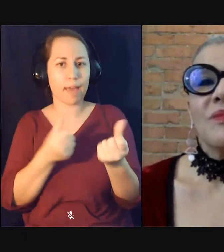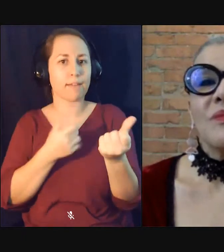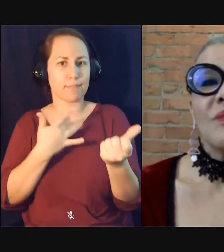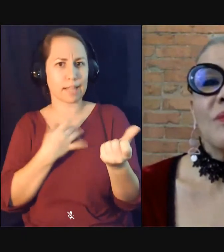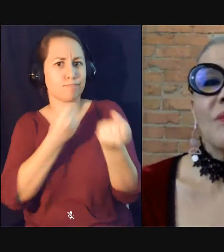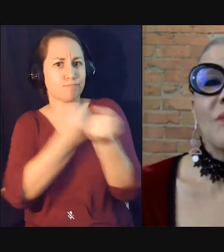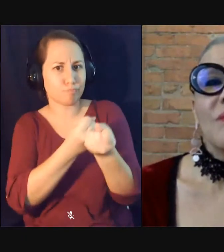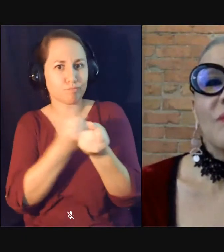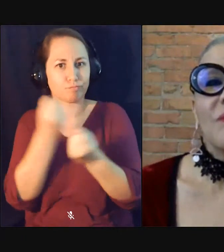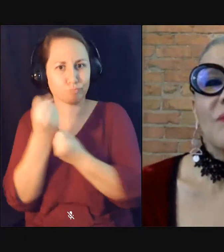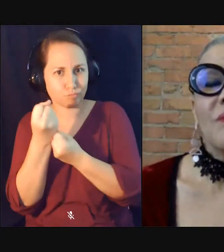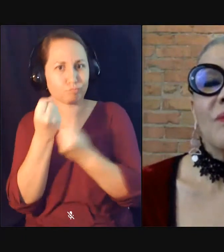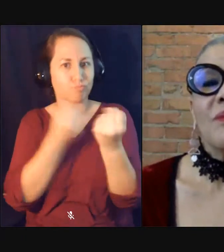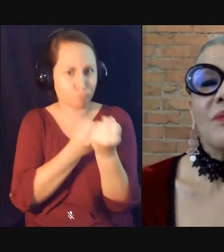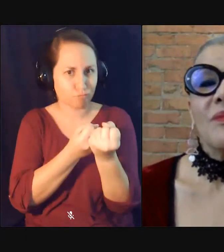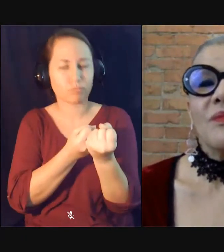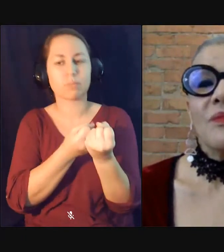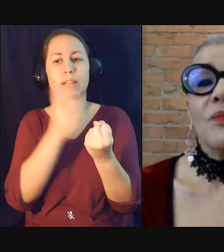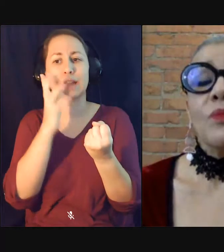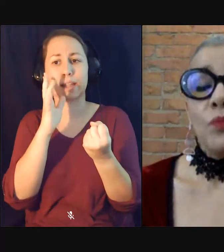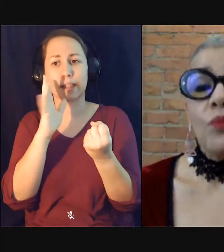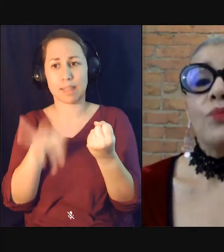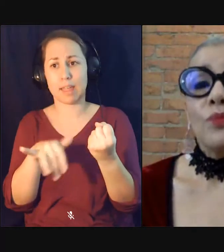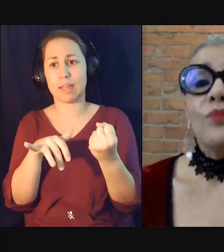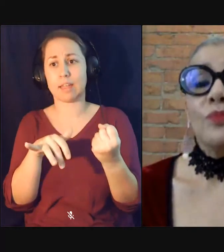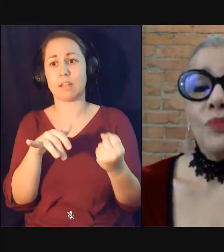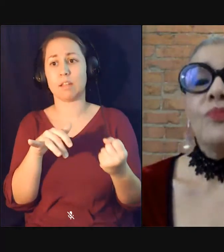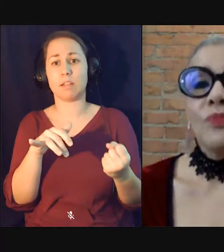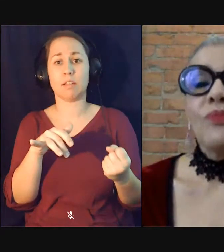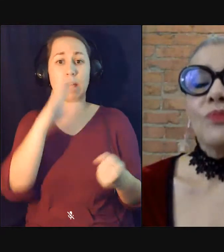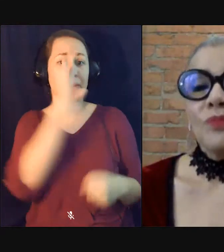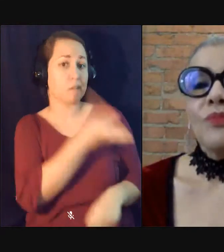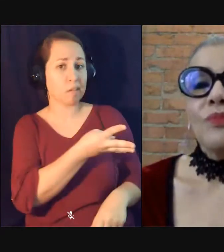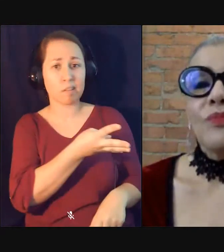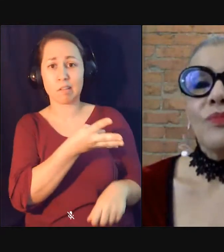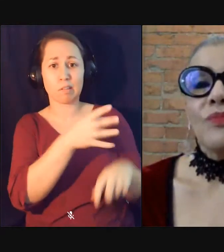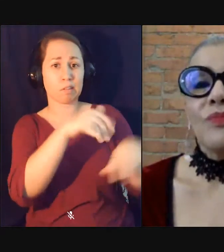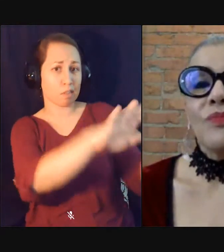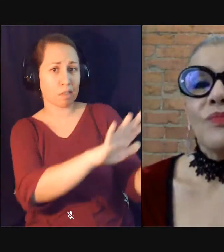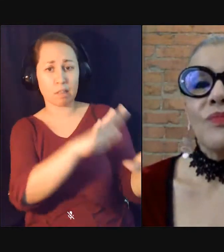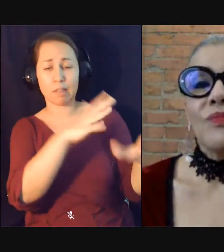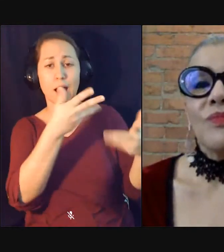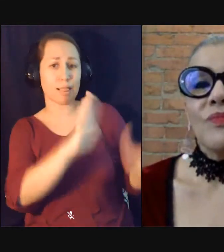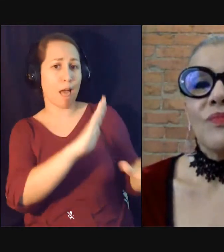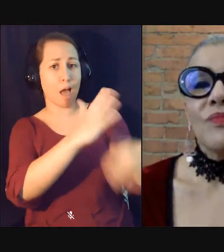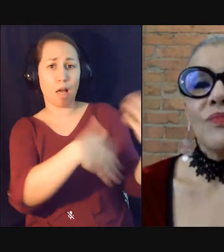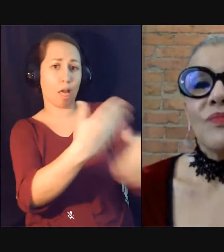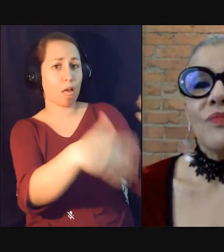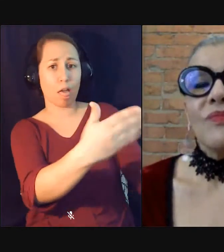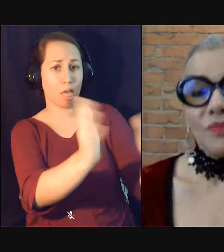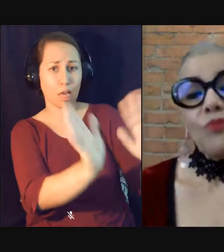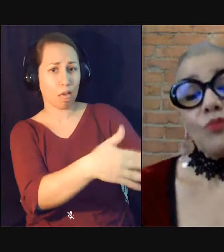hate? Because the antidote to hate isn't apathy or freezing it out or ignoring it or just letting it play out in the marketplace of